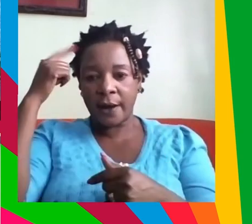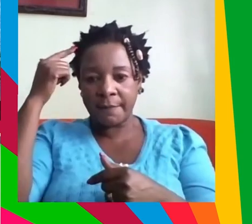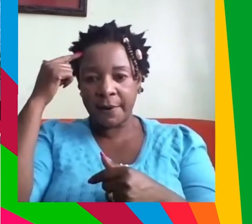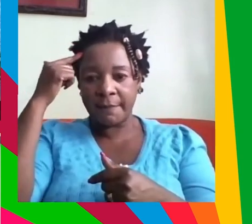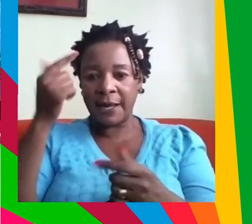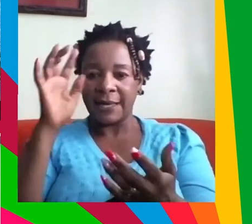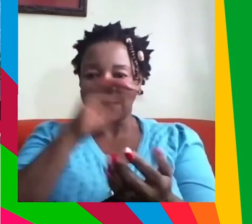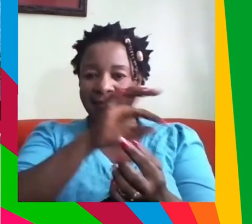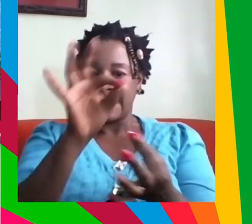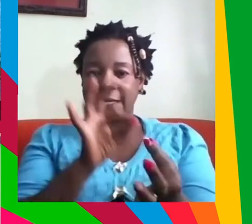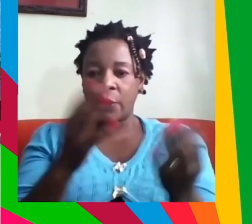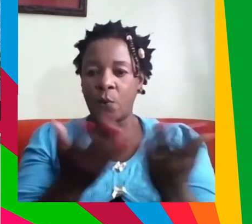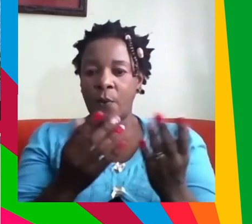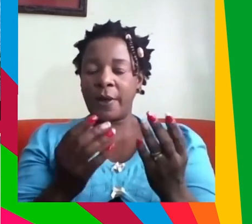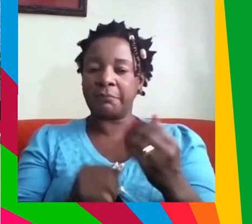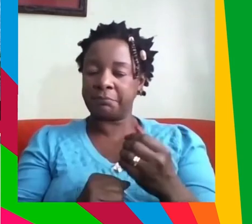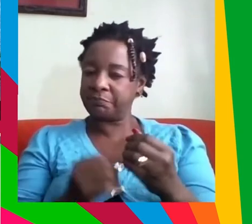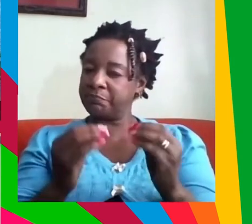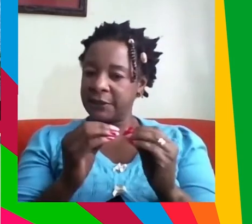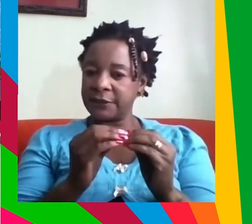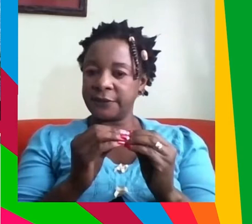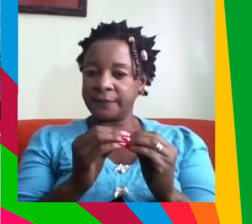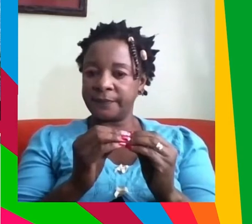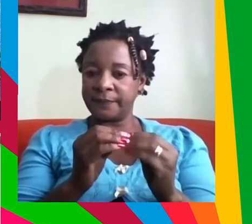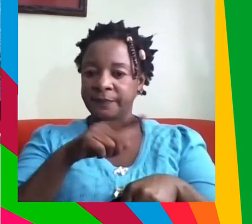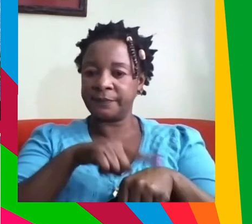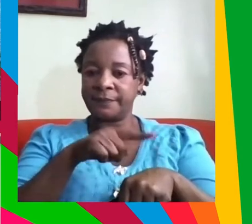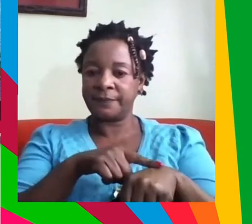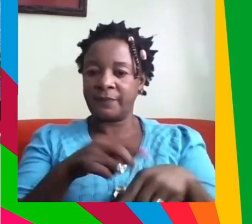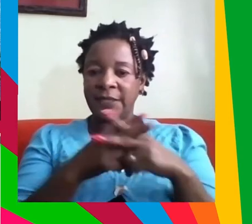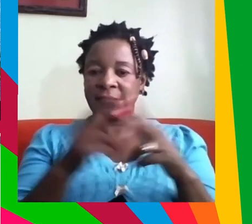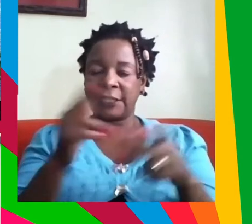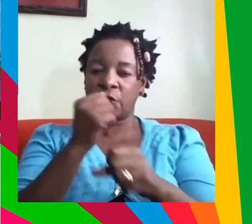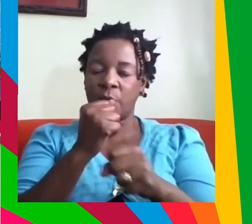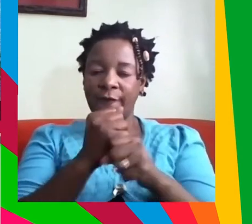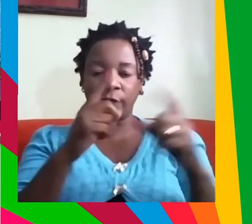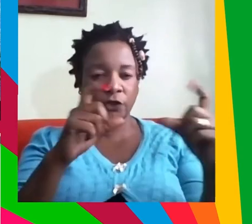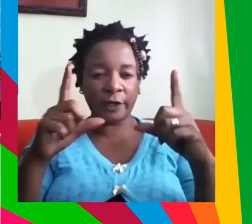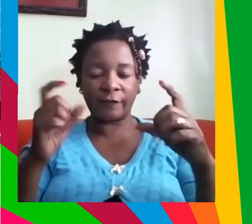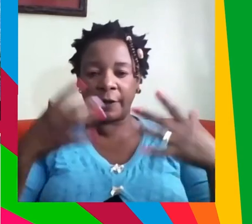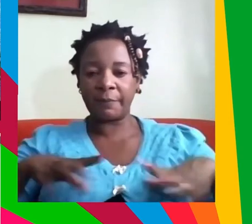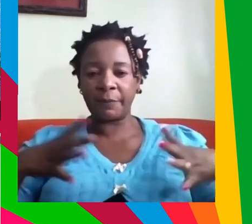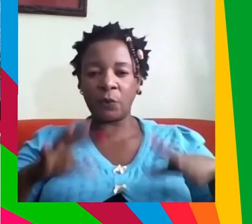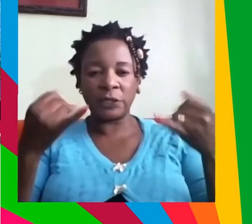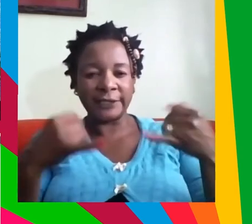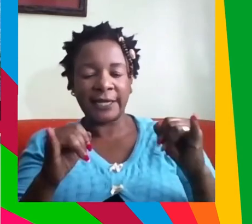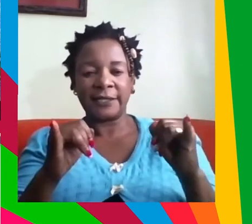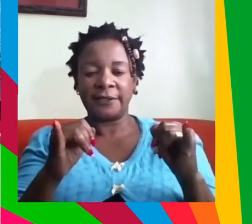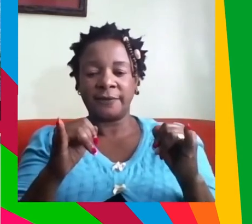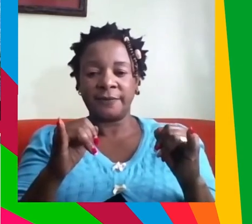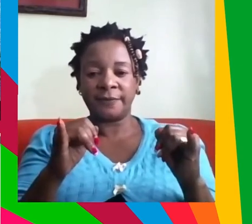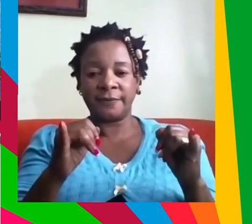met. And it was so inspiring because, you know, when I started doing photography, I remember people were trying to box me into